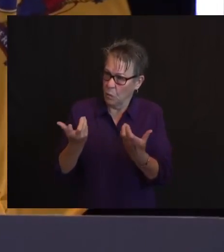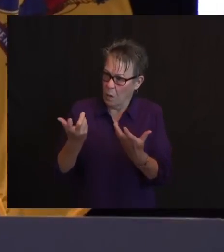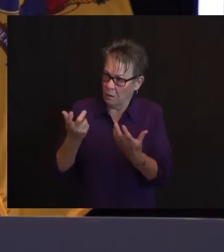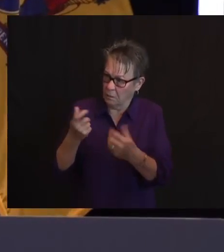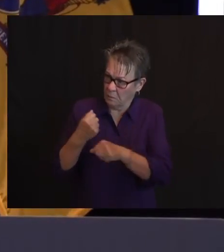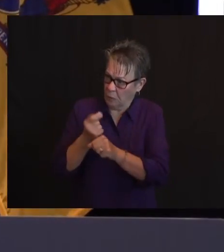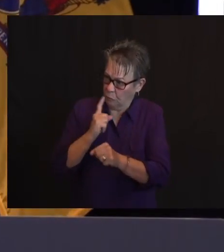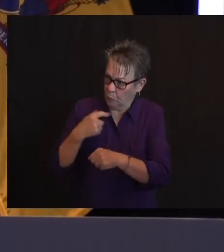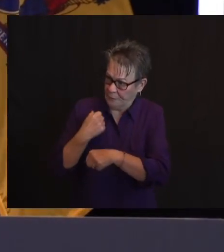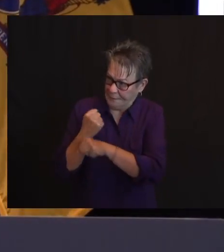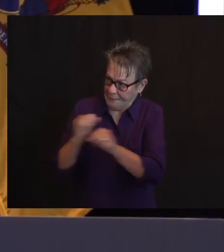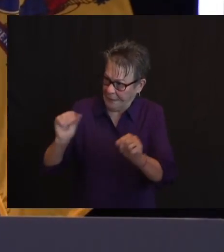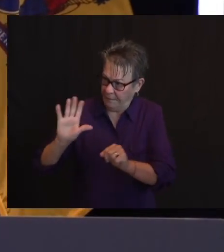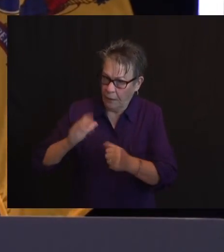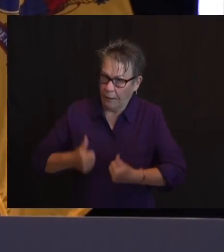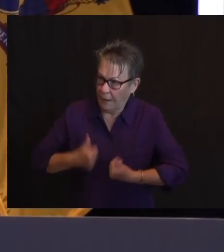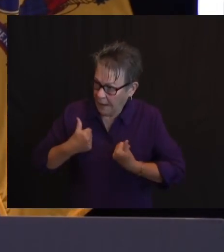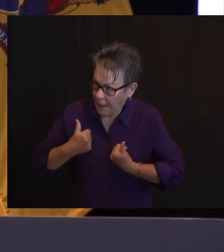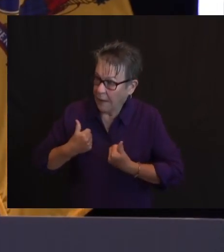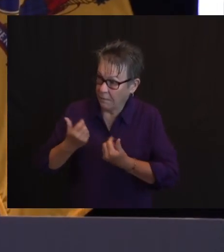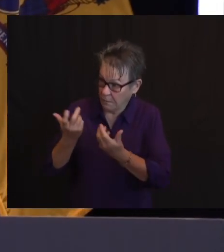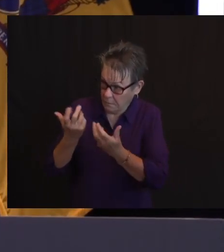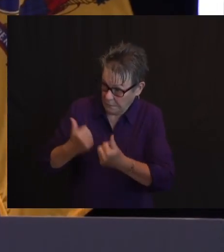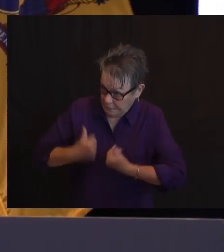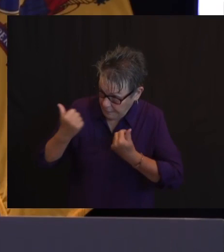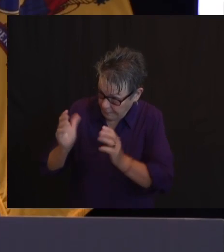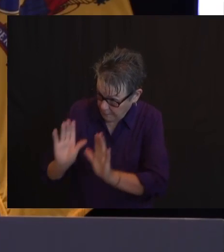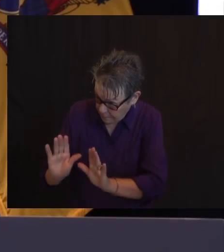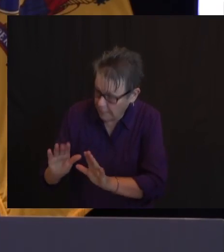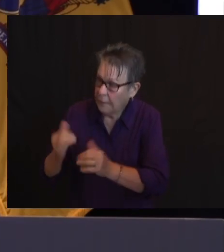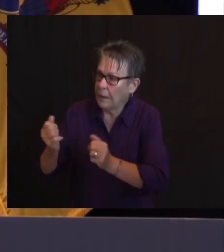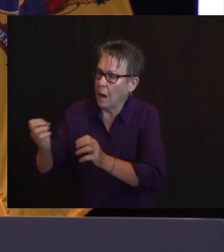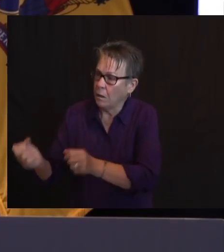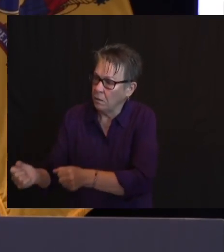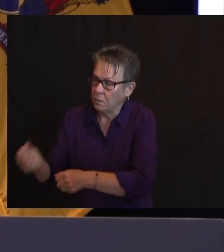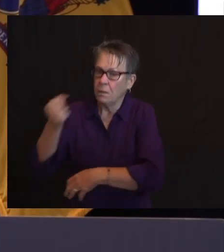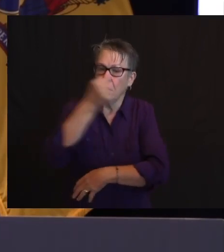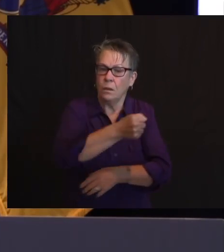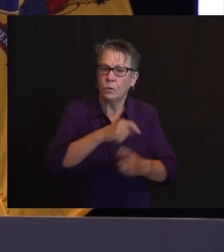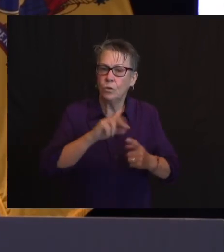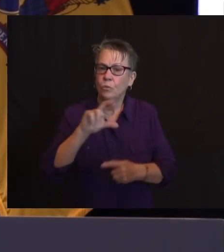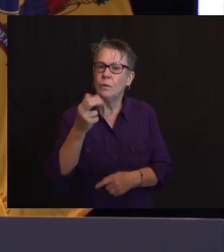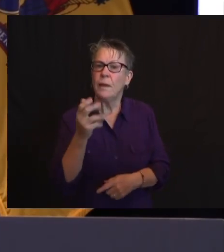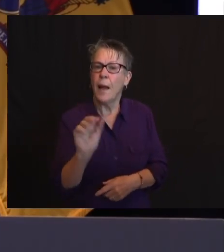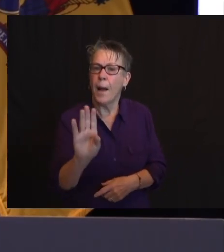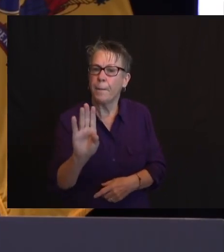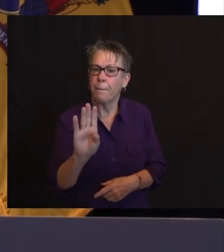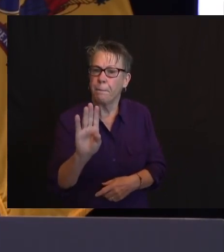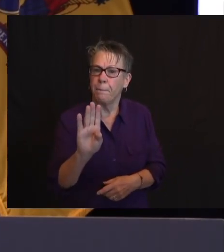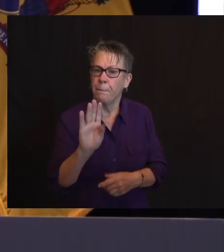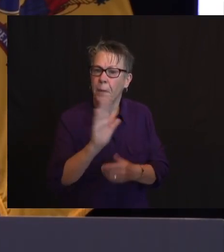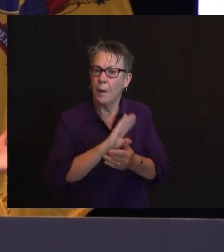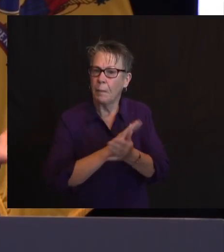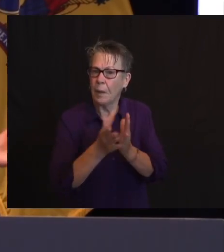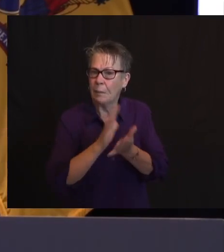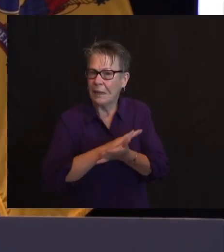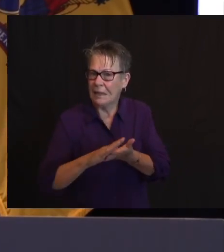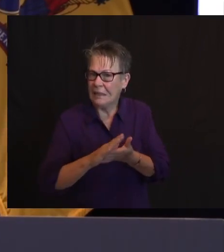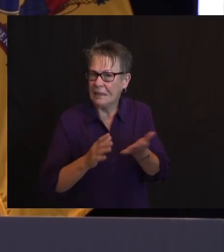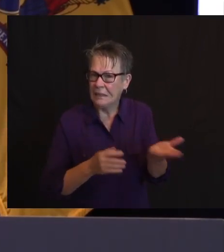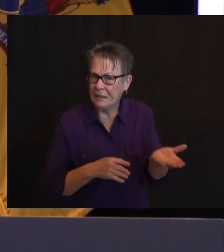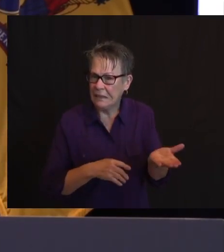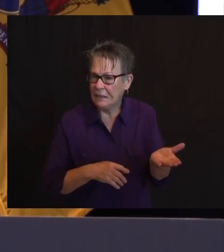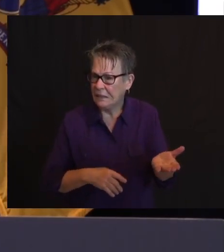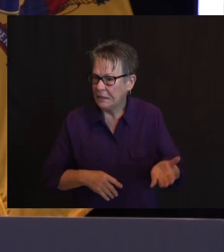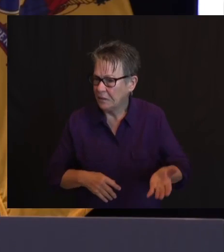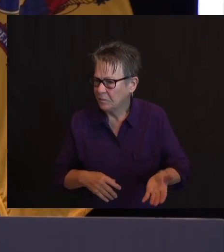but presumably that number is up this year over last year, would you guess? Yes, I believe it is, Governor. I can come back on that later in the week, too. So thank you